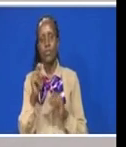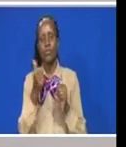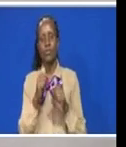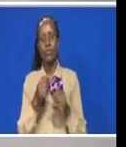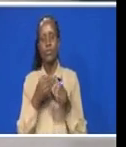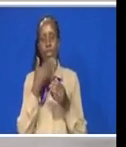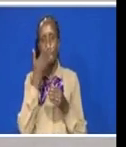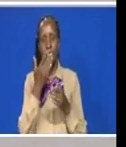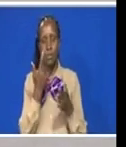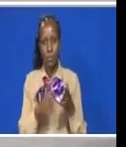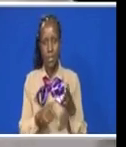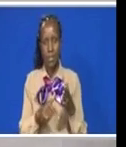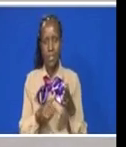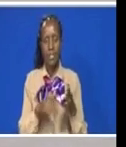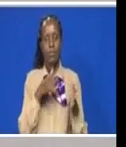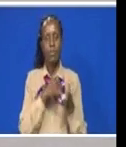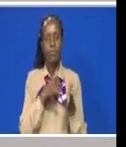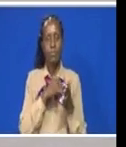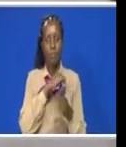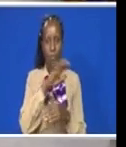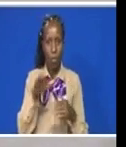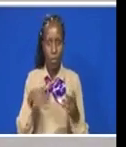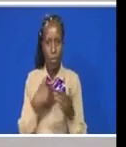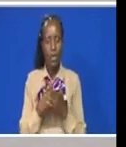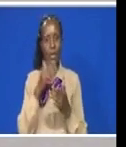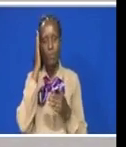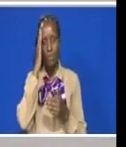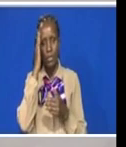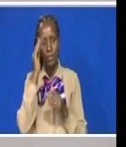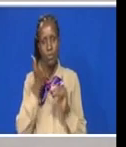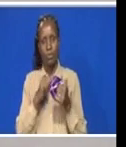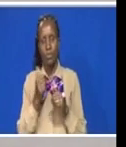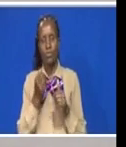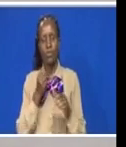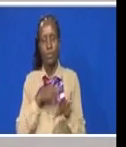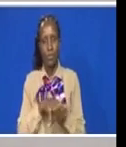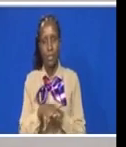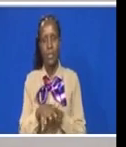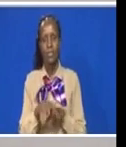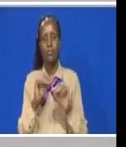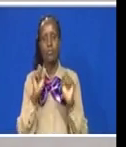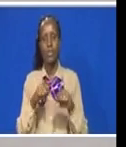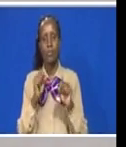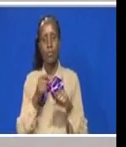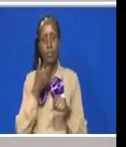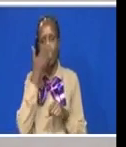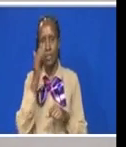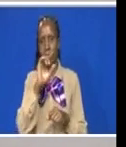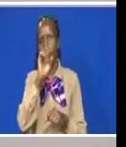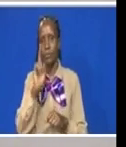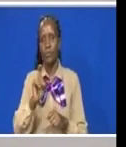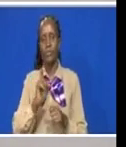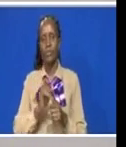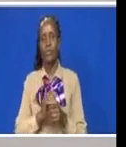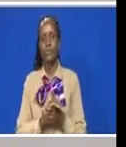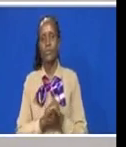here, they'll be able to involve all this knowledge, and we are going to blend it to be able to answer the questions